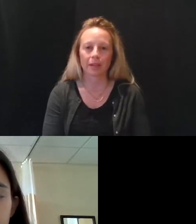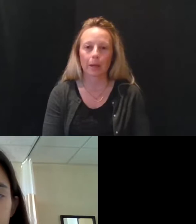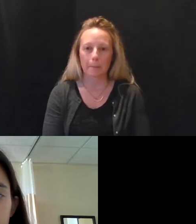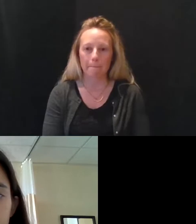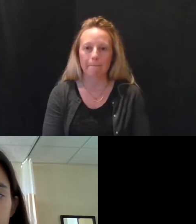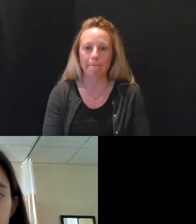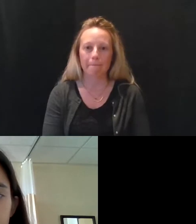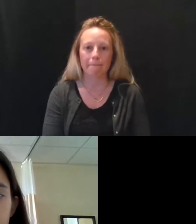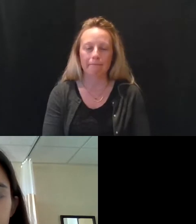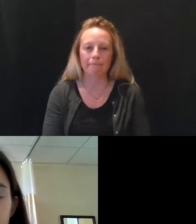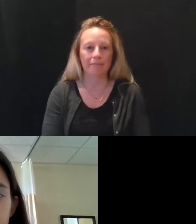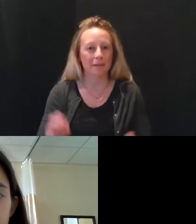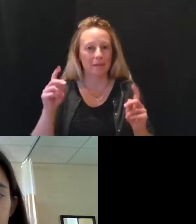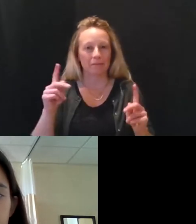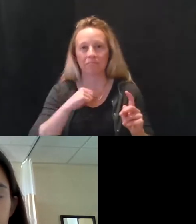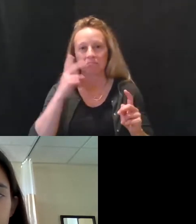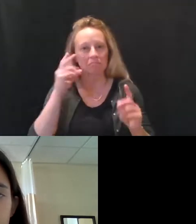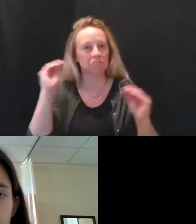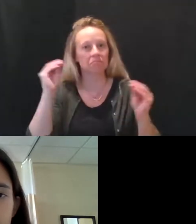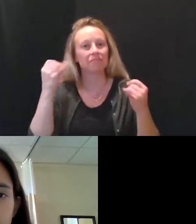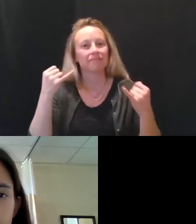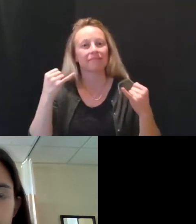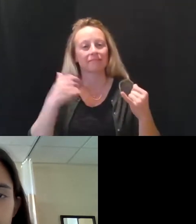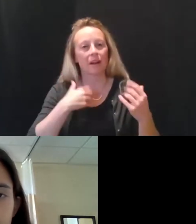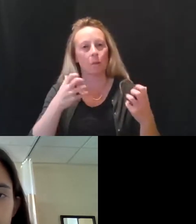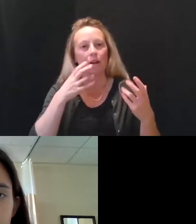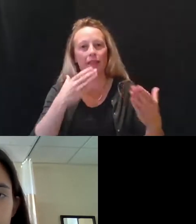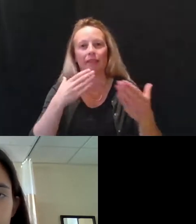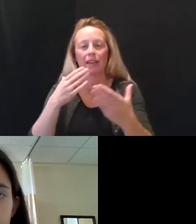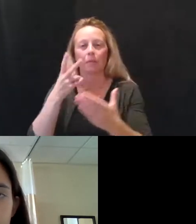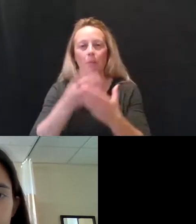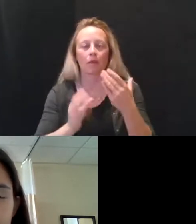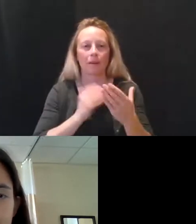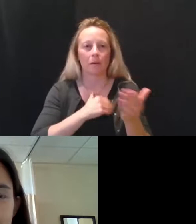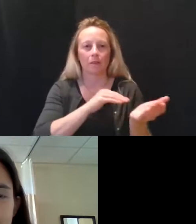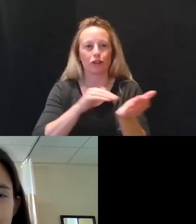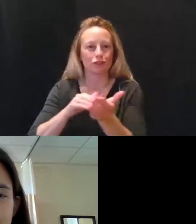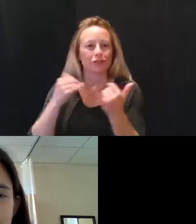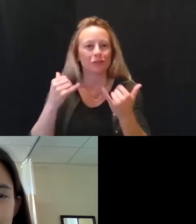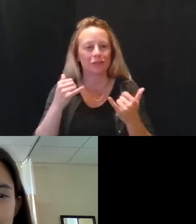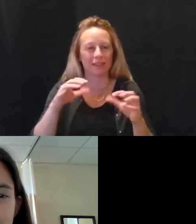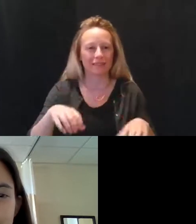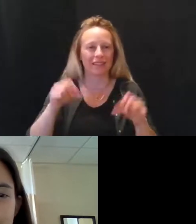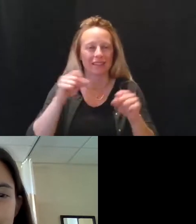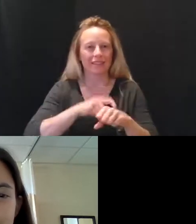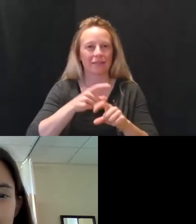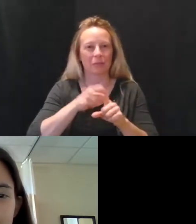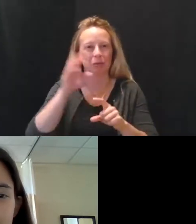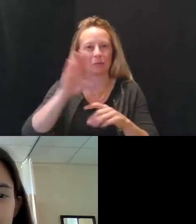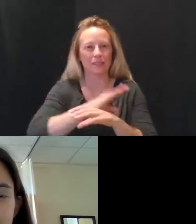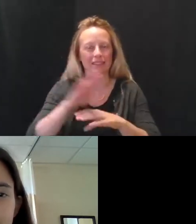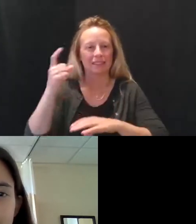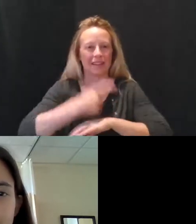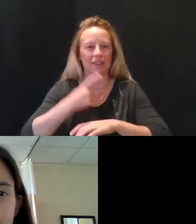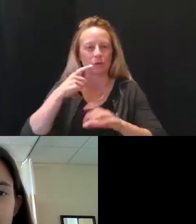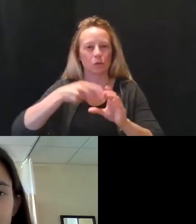Well, I am seeing none. Well, I want to thank both of our physicians for taking the time out of their busy days, and all